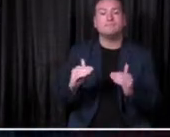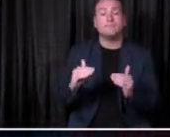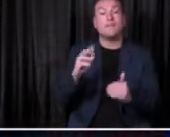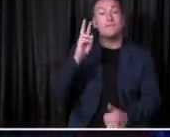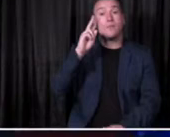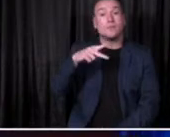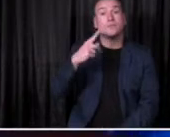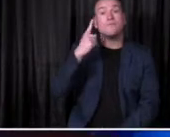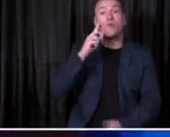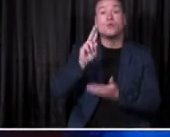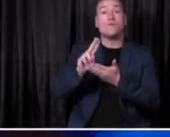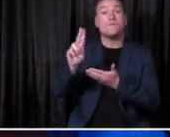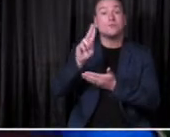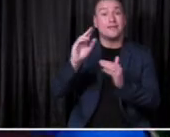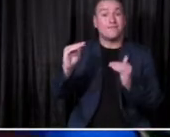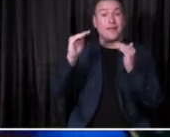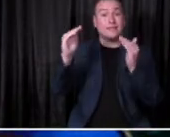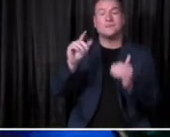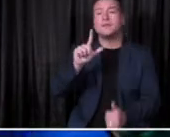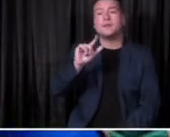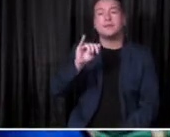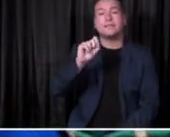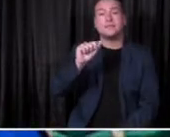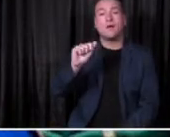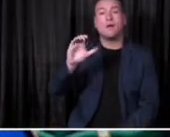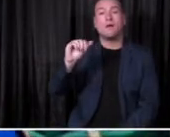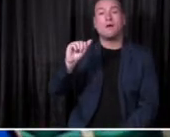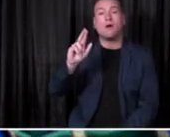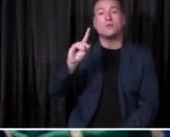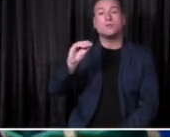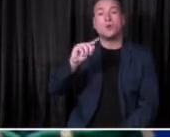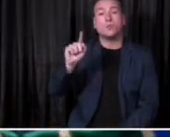Vice President for University Advancement, Lisa Cardoza.